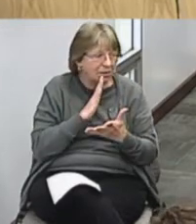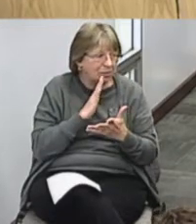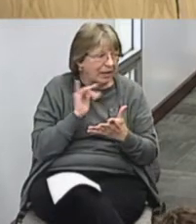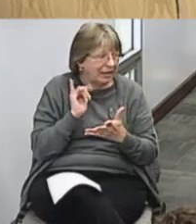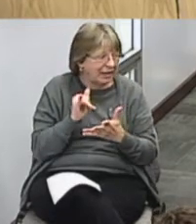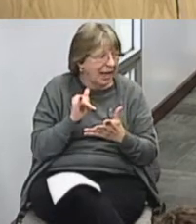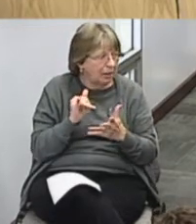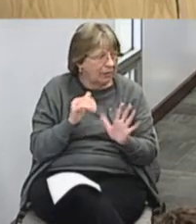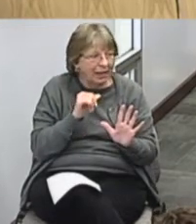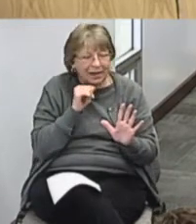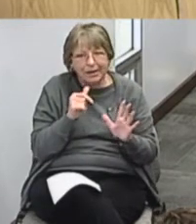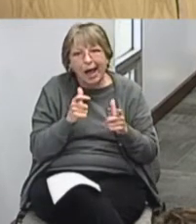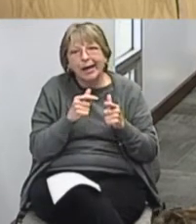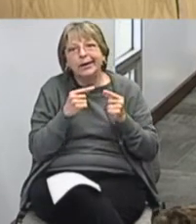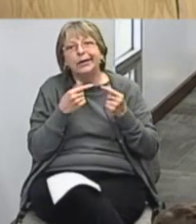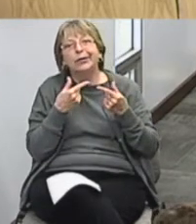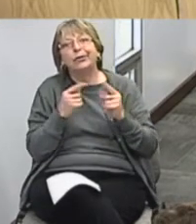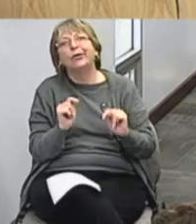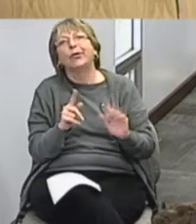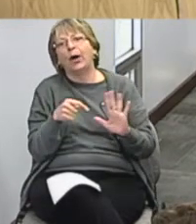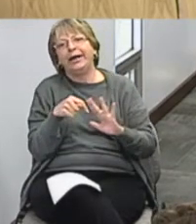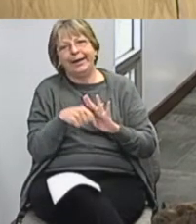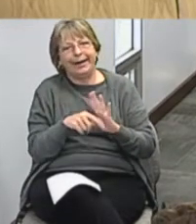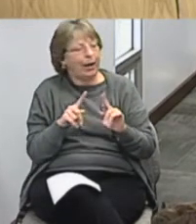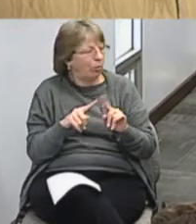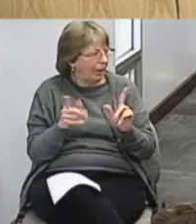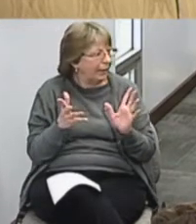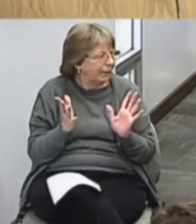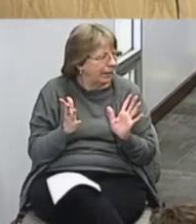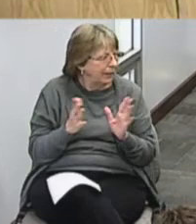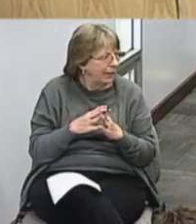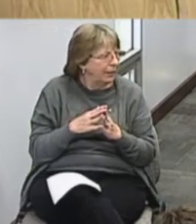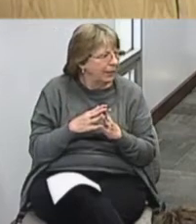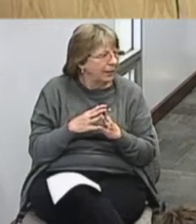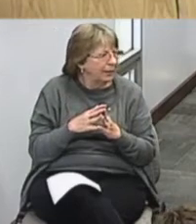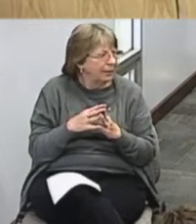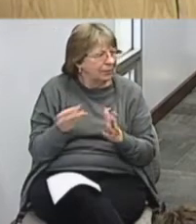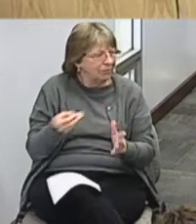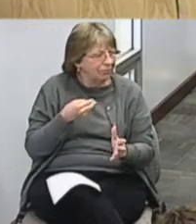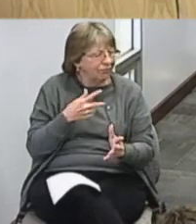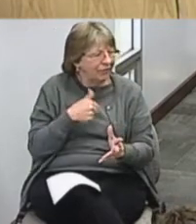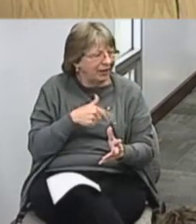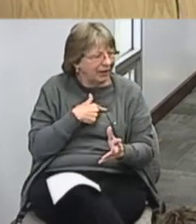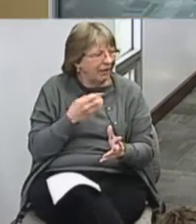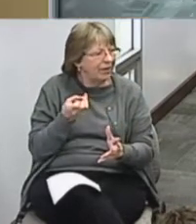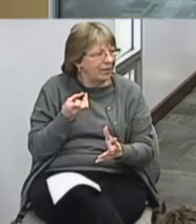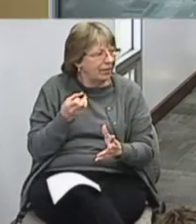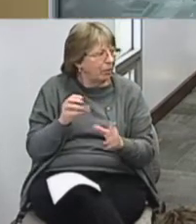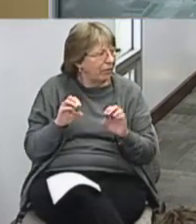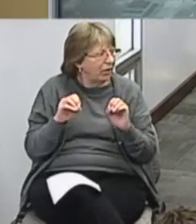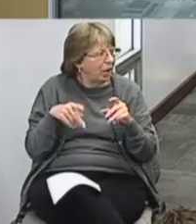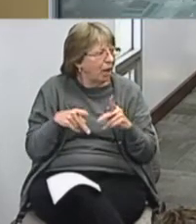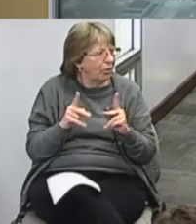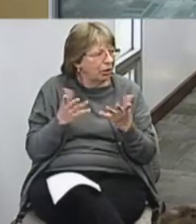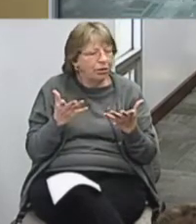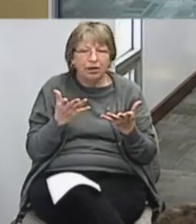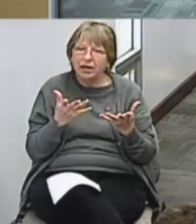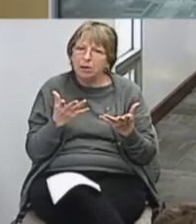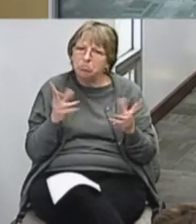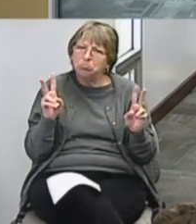to be pulling any triggers today or anything, but just to give us a little opportunity for some additional food for